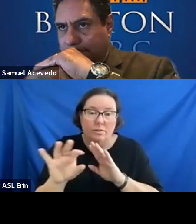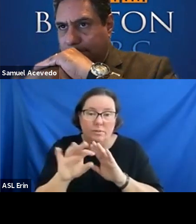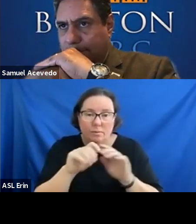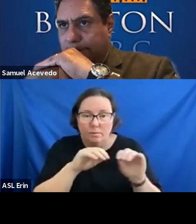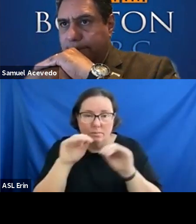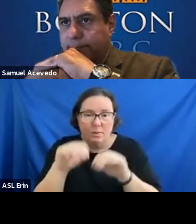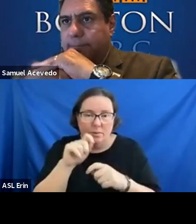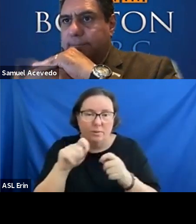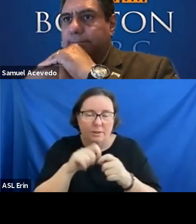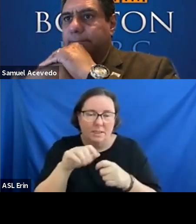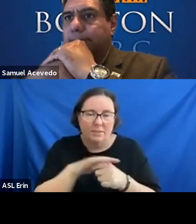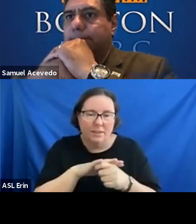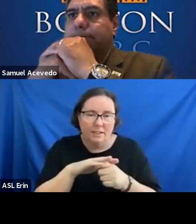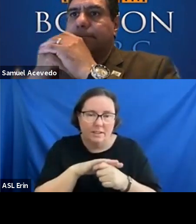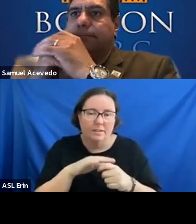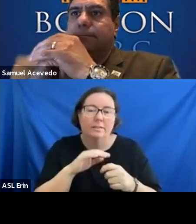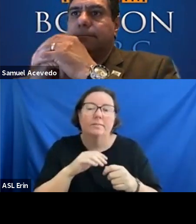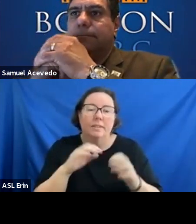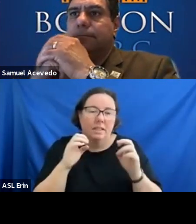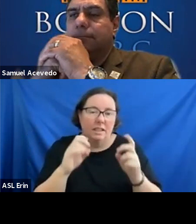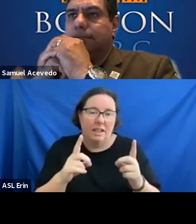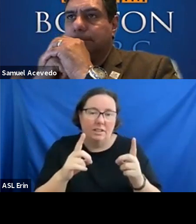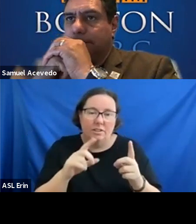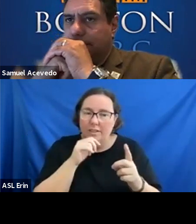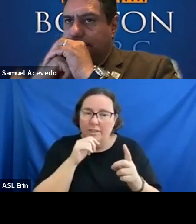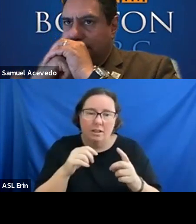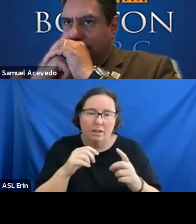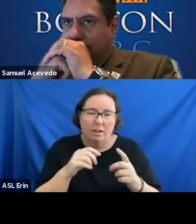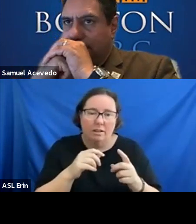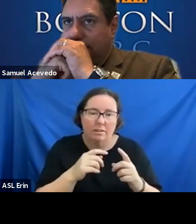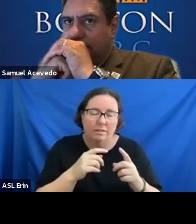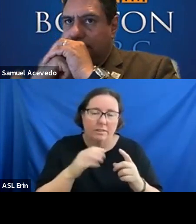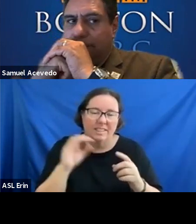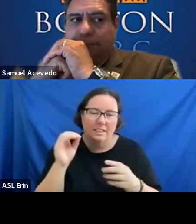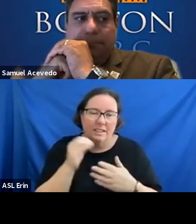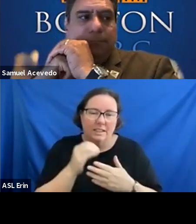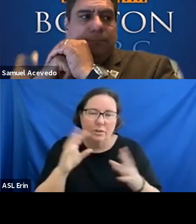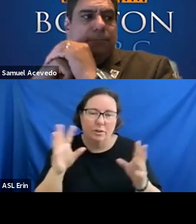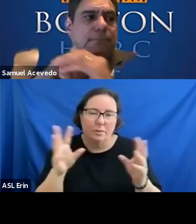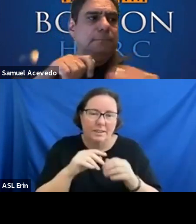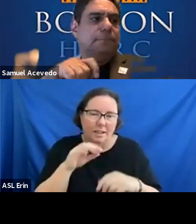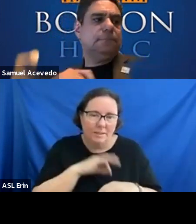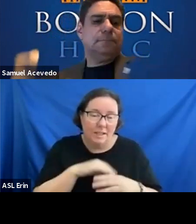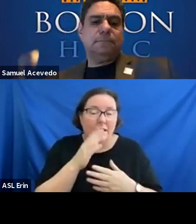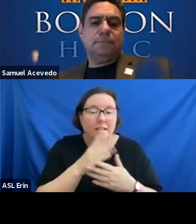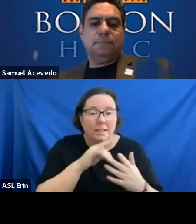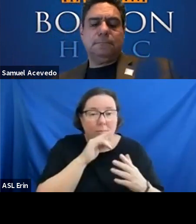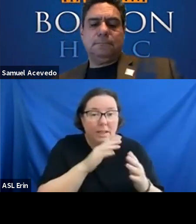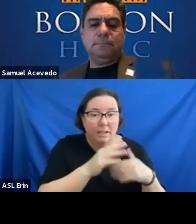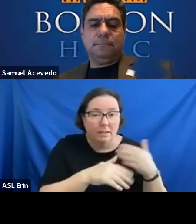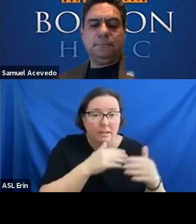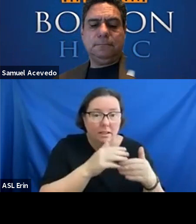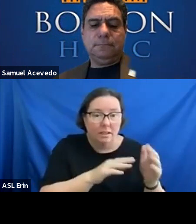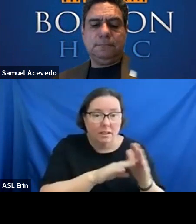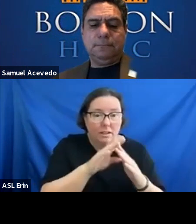code. So education is not a zero-sum game. The fact that some kids get ahead through discipline